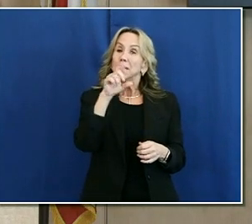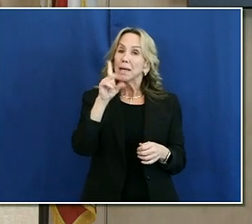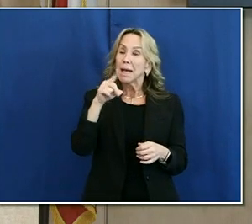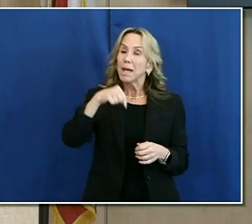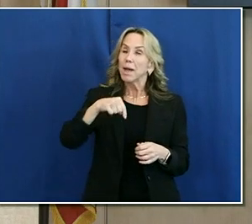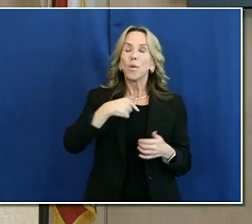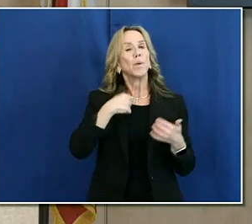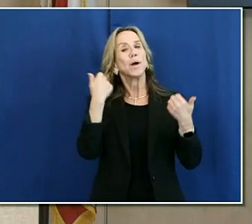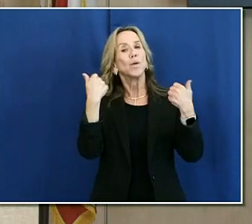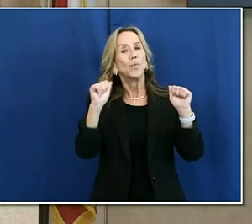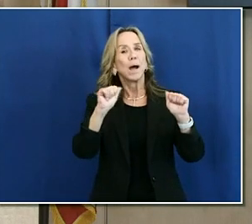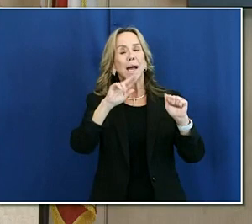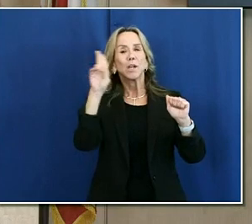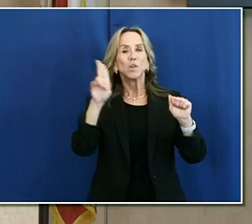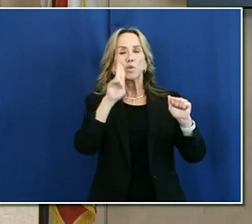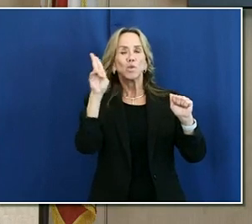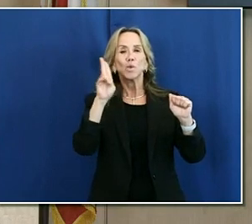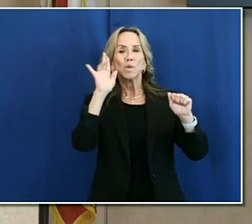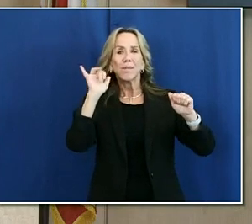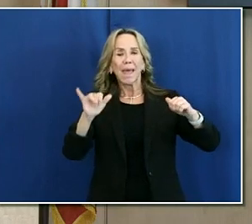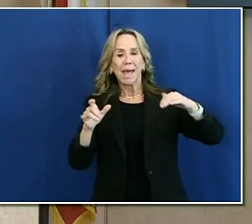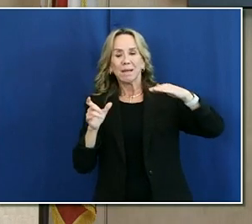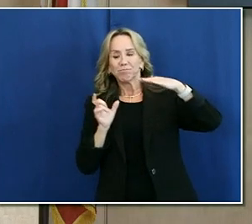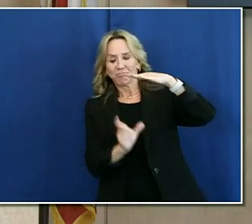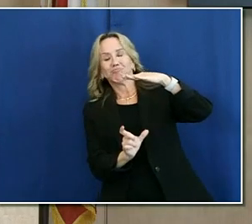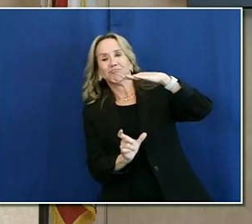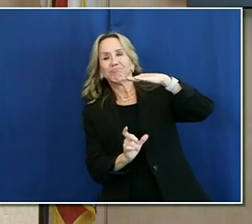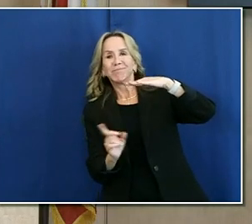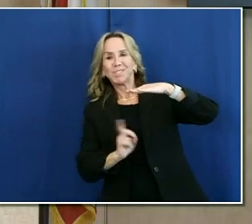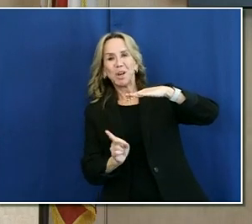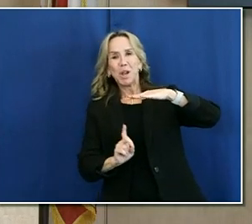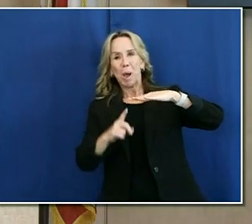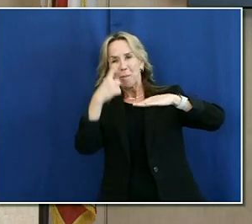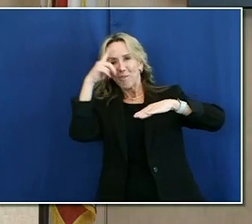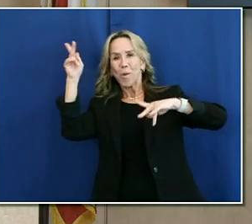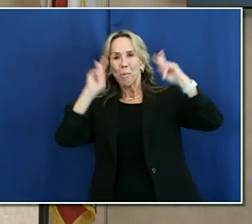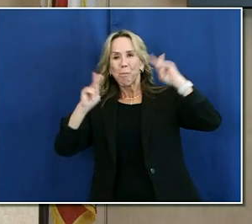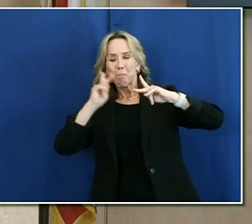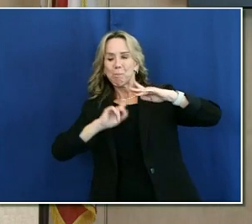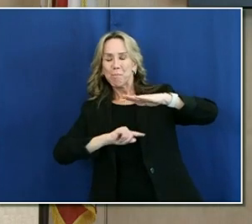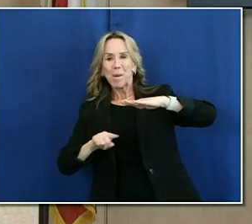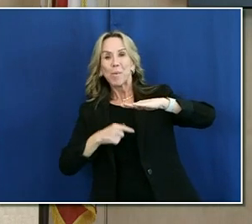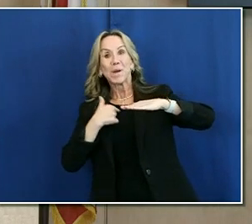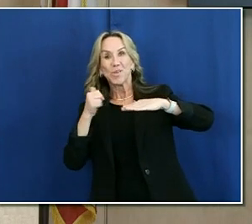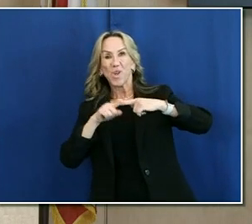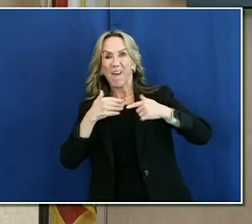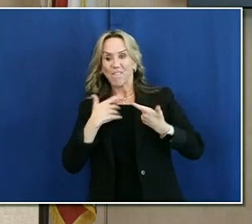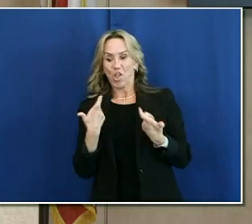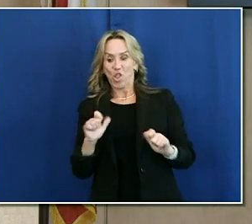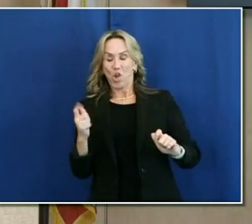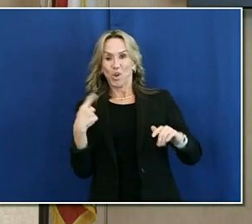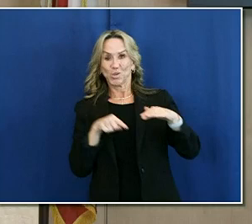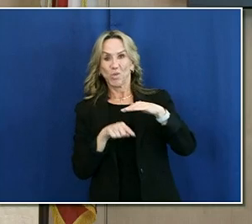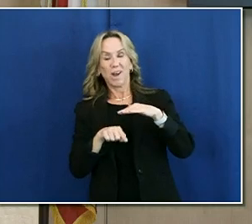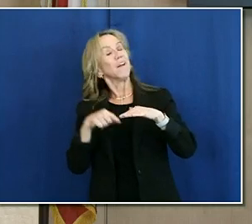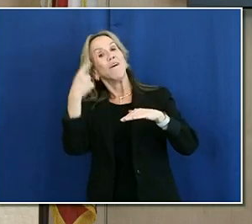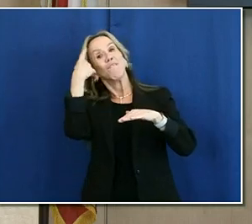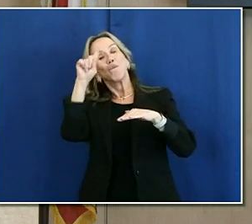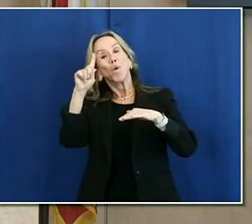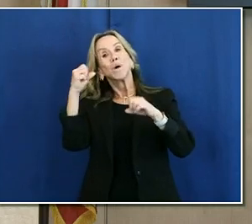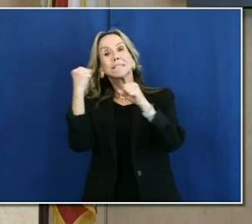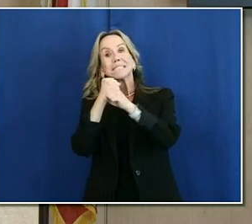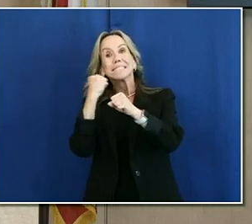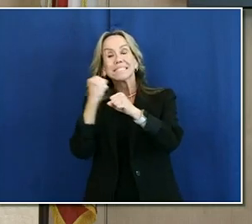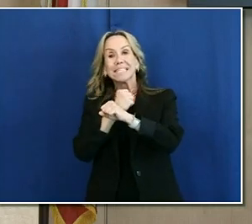large denominator for the population to sort of look at those kinds of statistics. When you start getting into smaller and